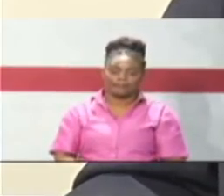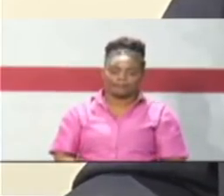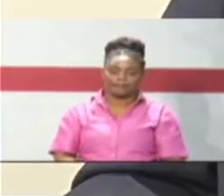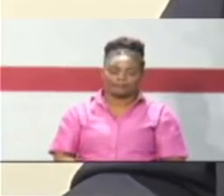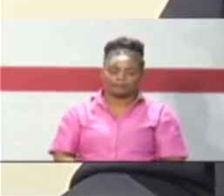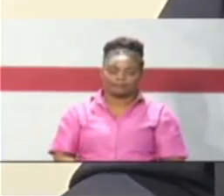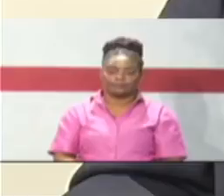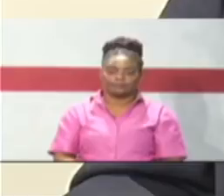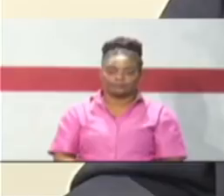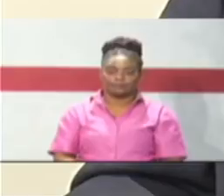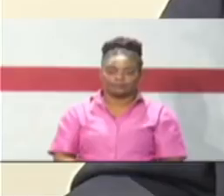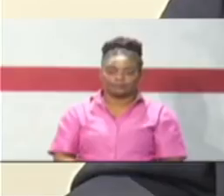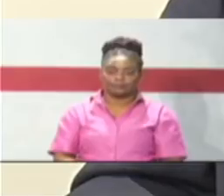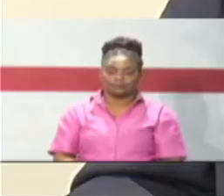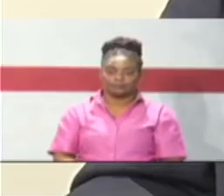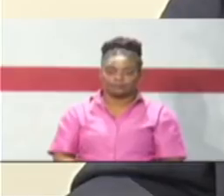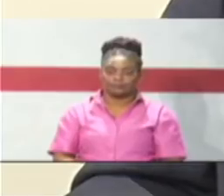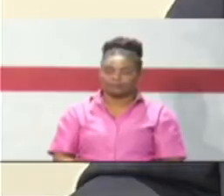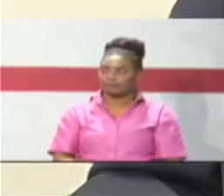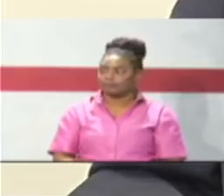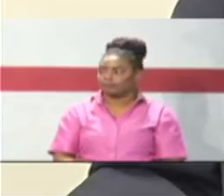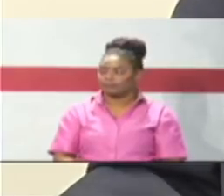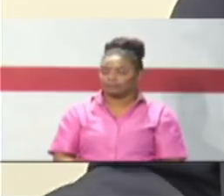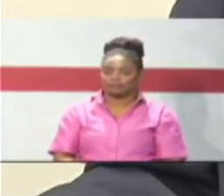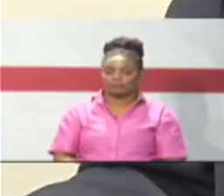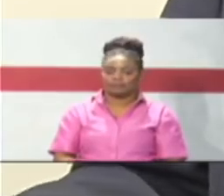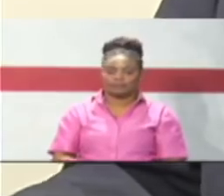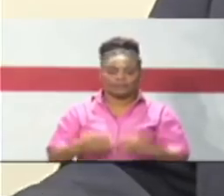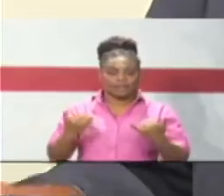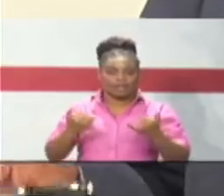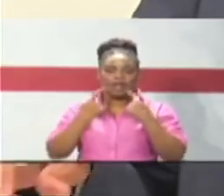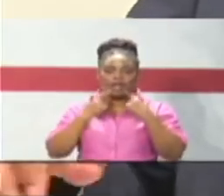the response from the rural communities?